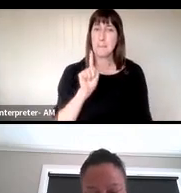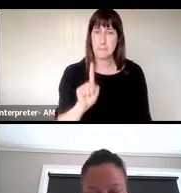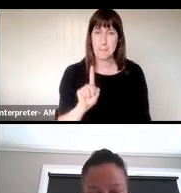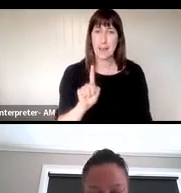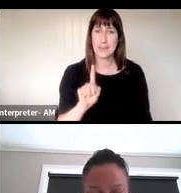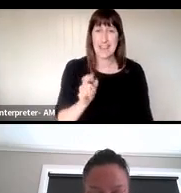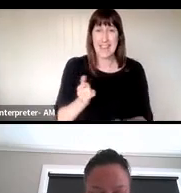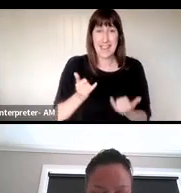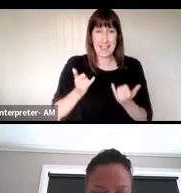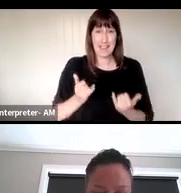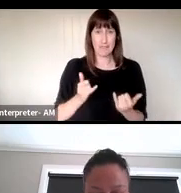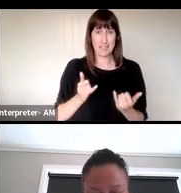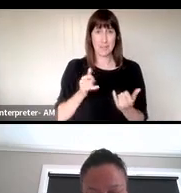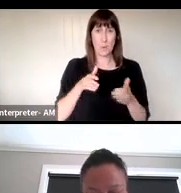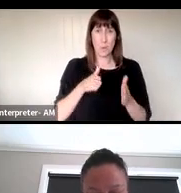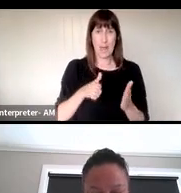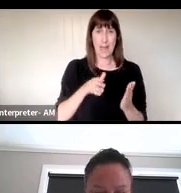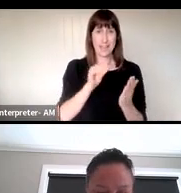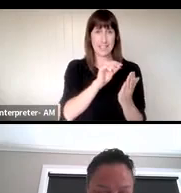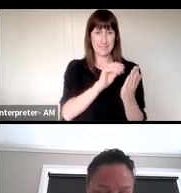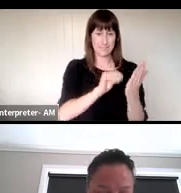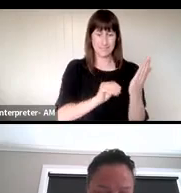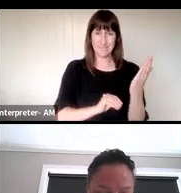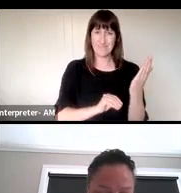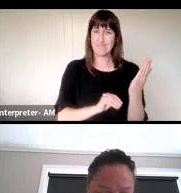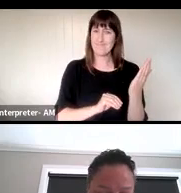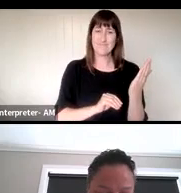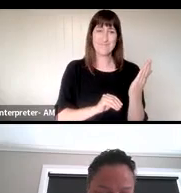its current form, it needs